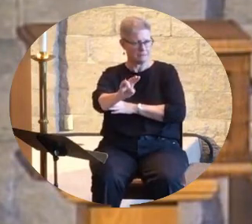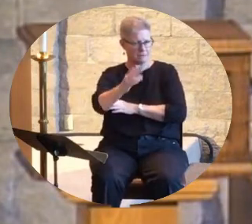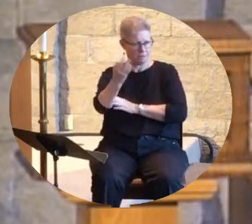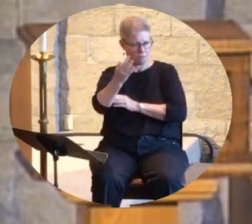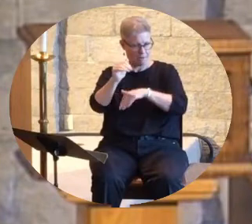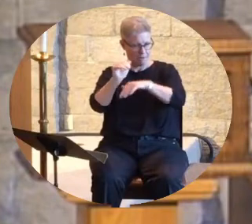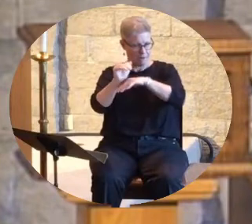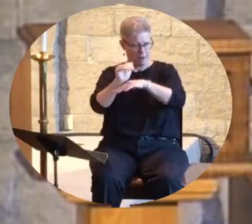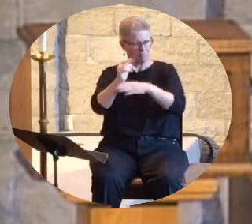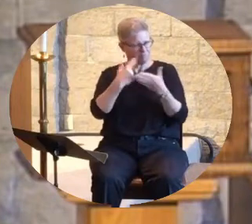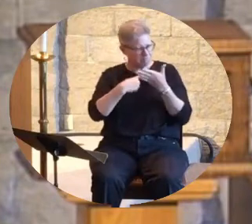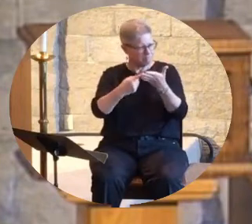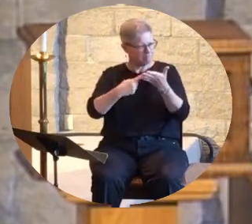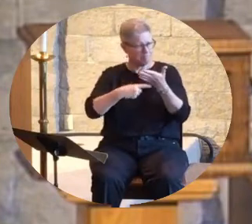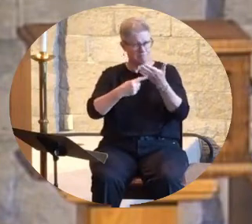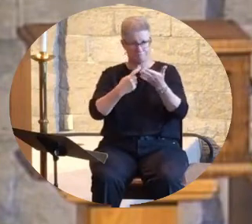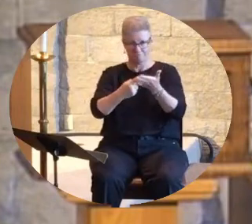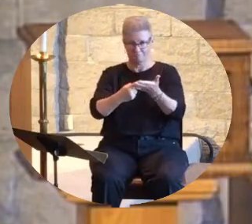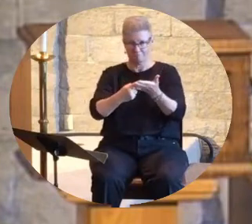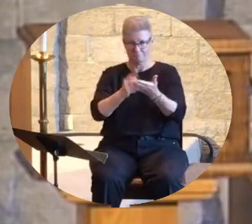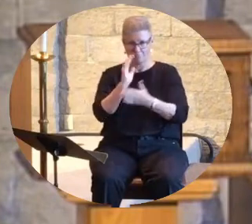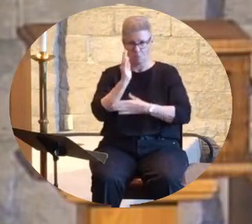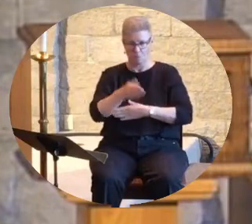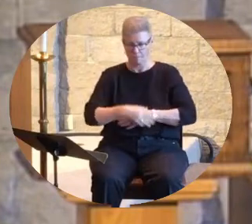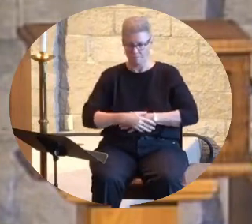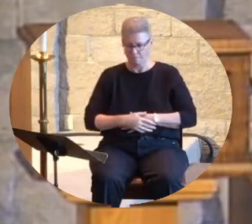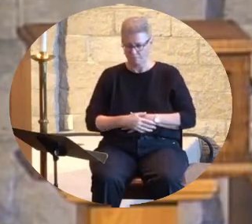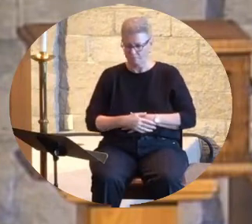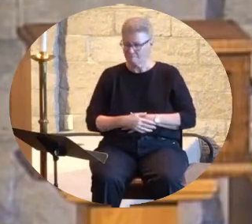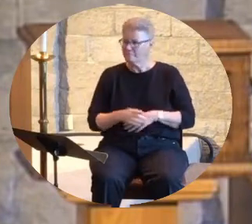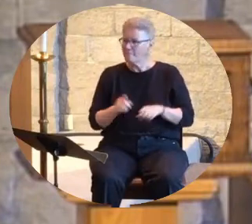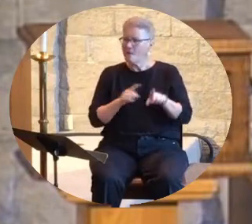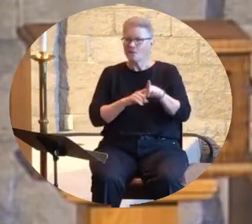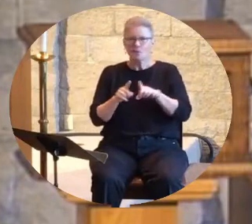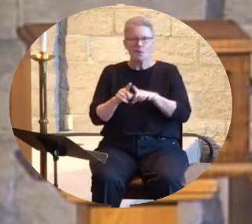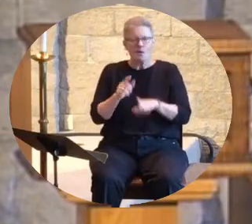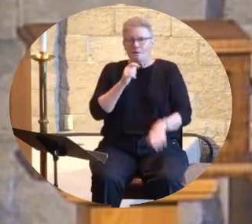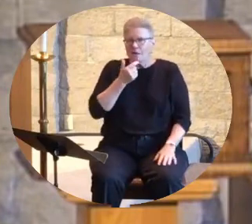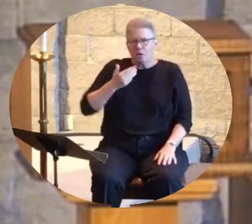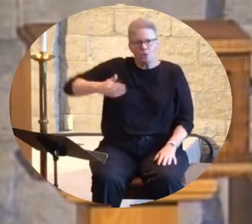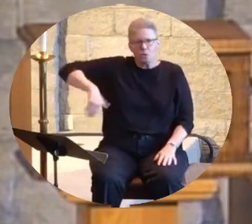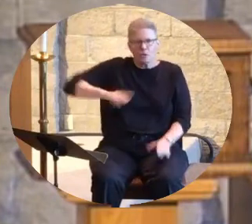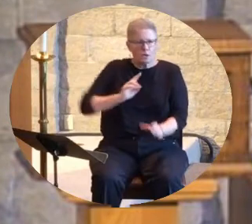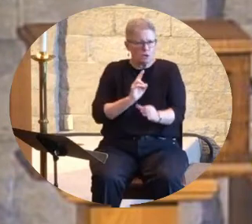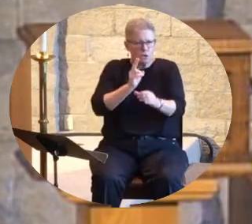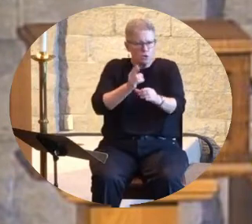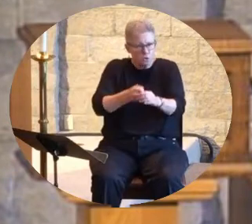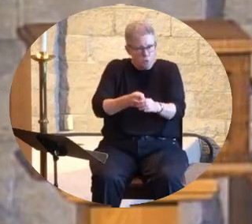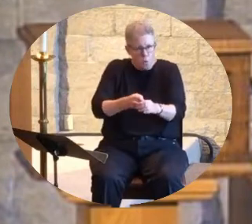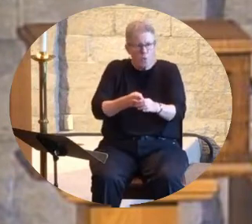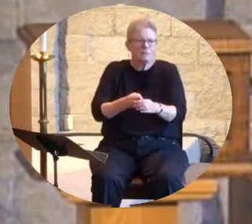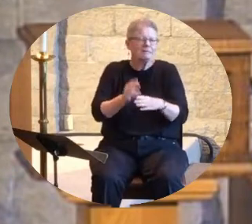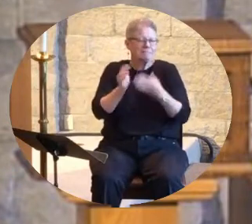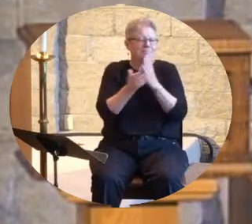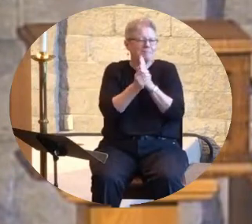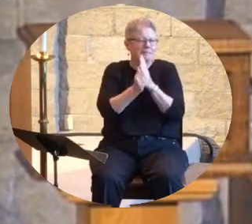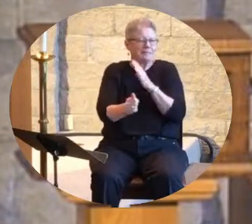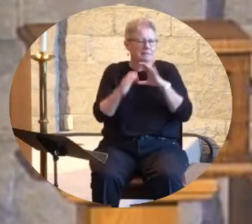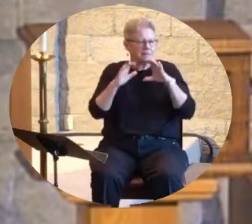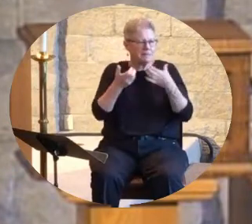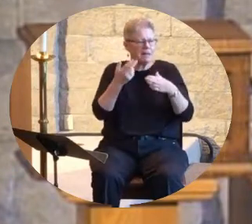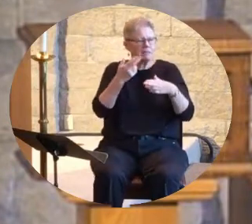evening. Also, it's not too late to join Crucial Conversation Skills class at 7 p.m.